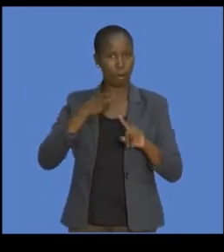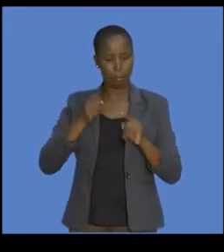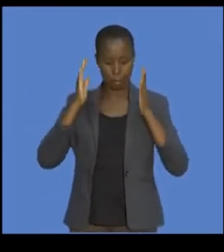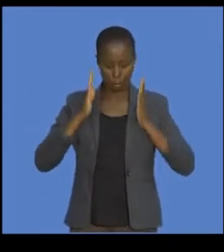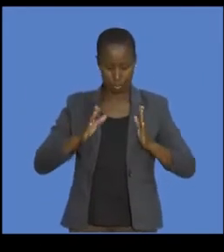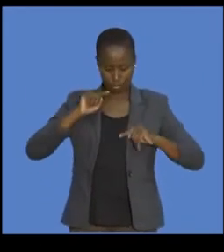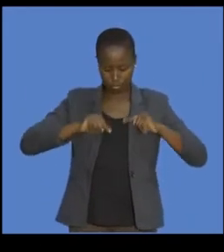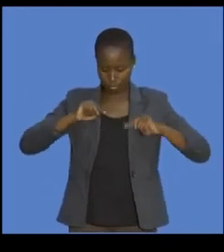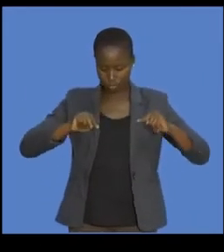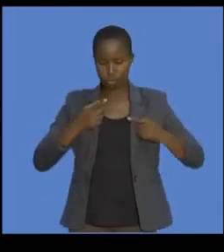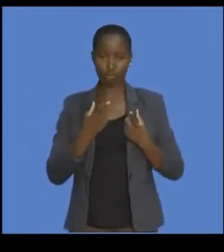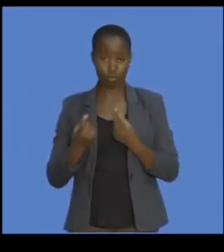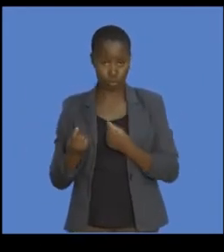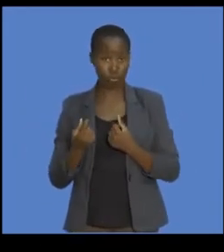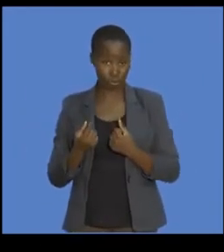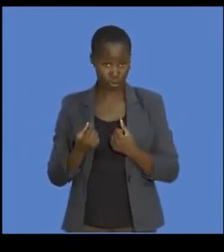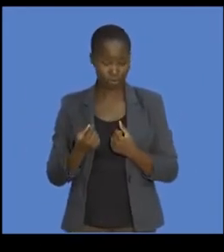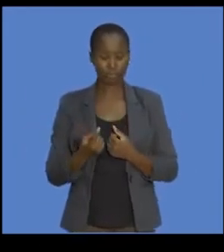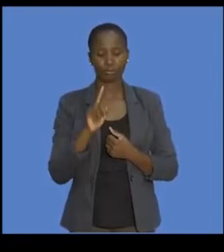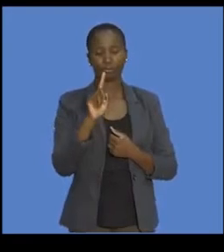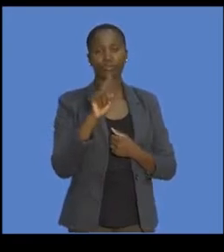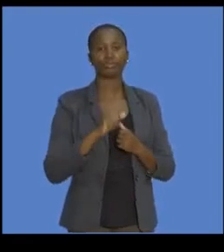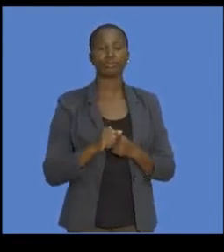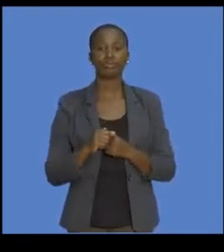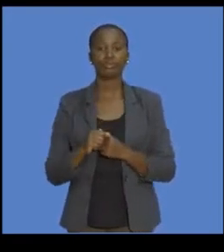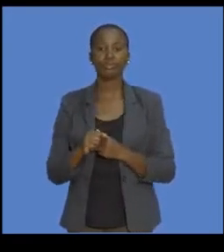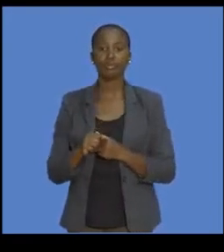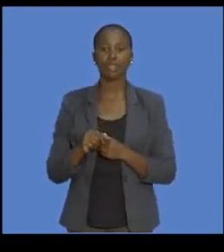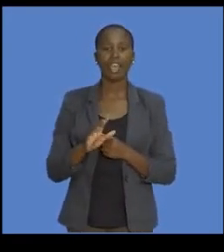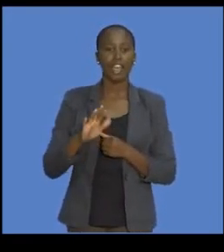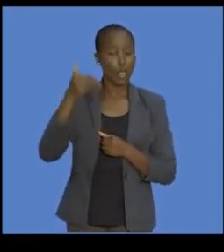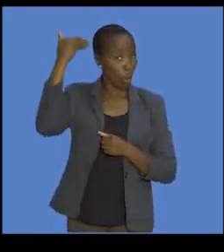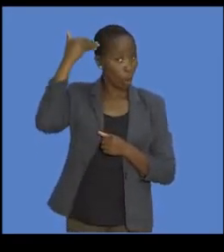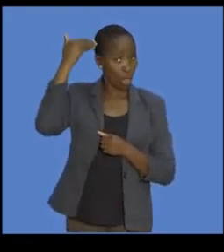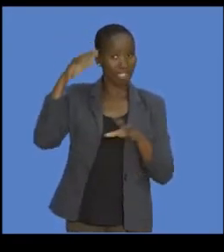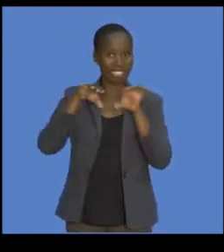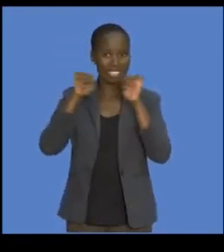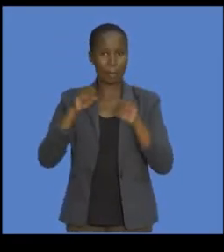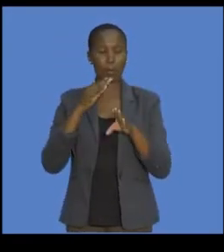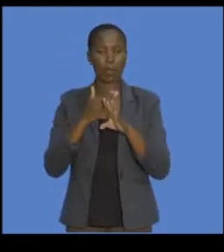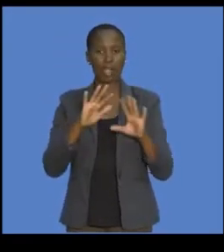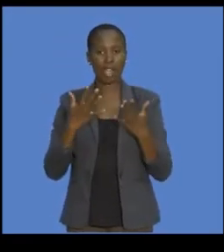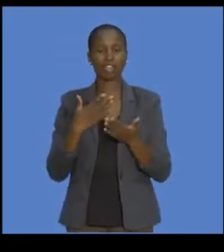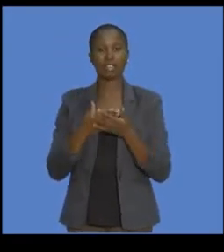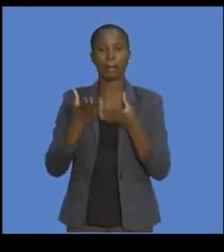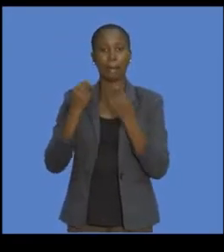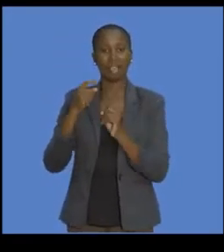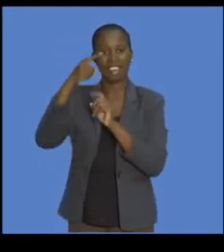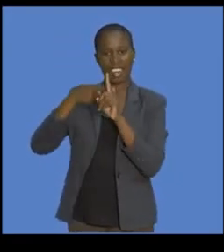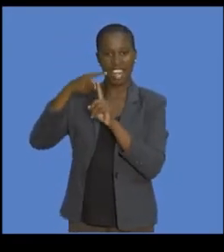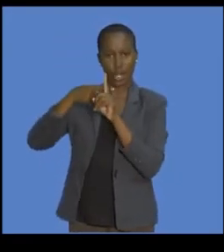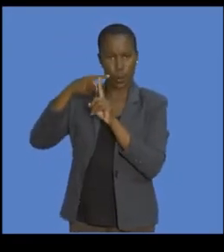The central to the function of the nervous system is an extensive network of specialized cells